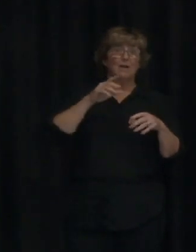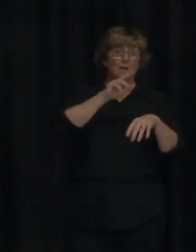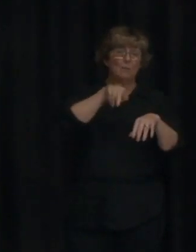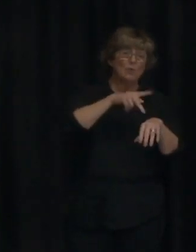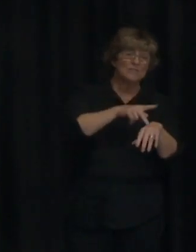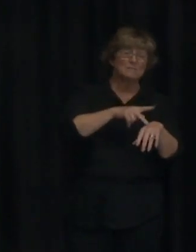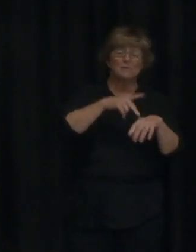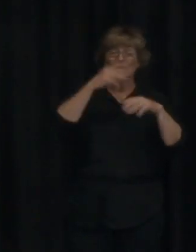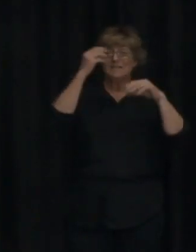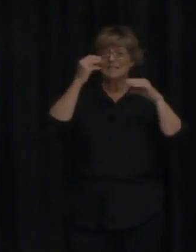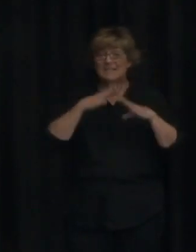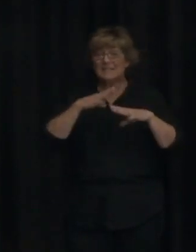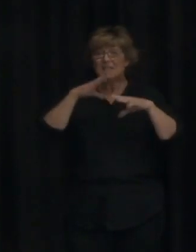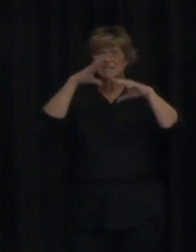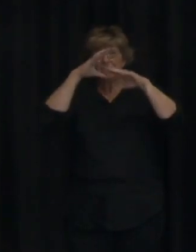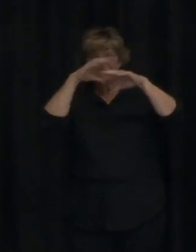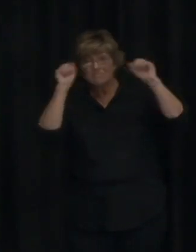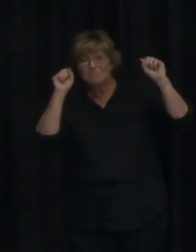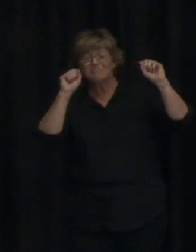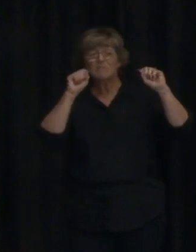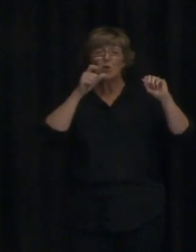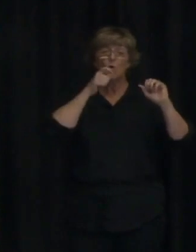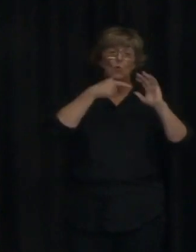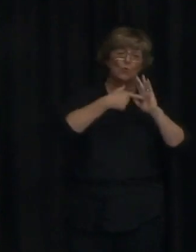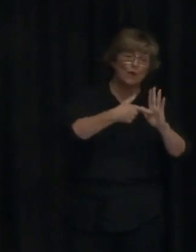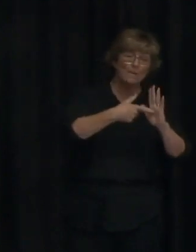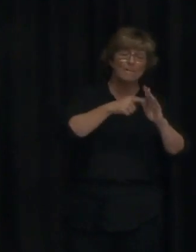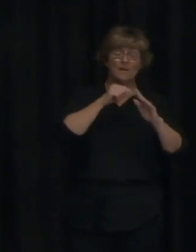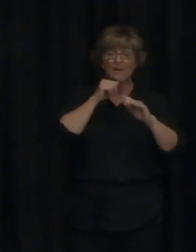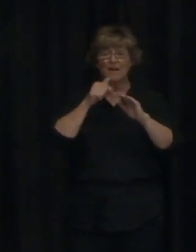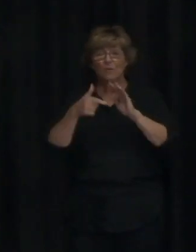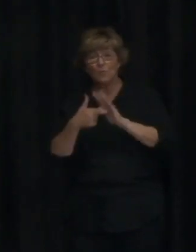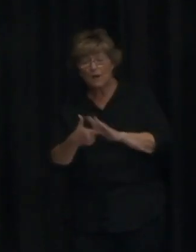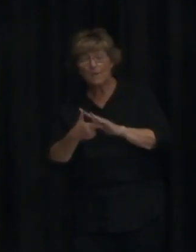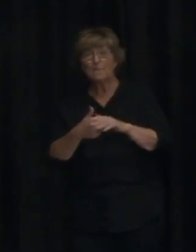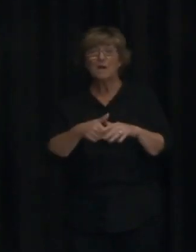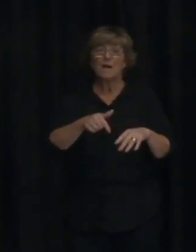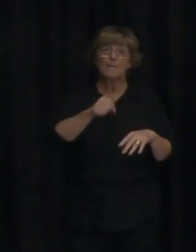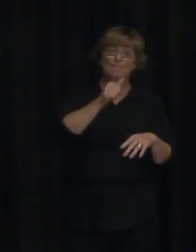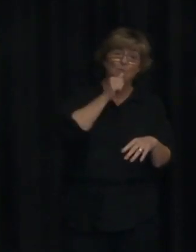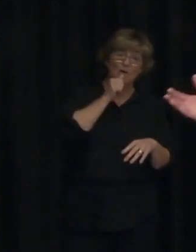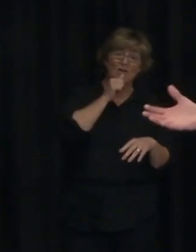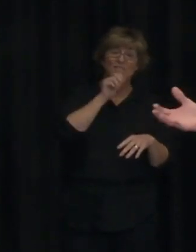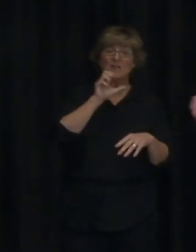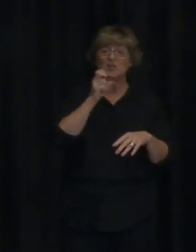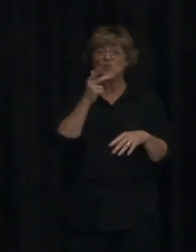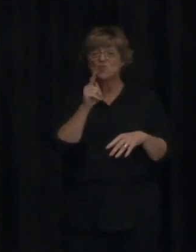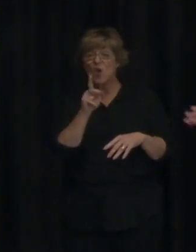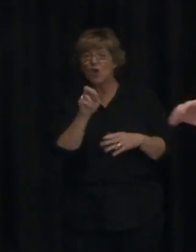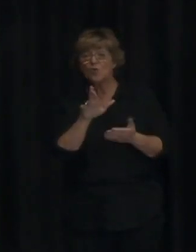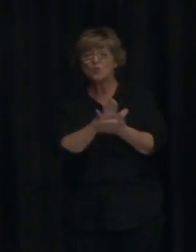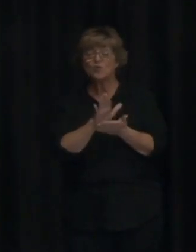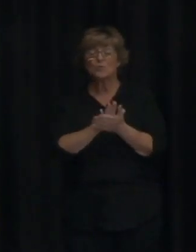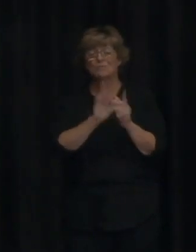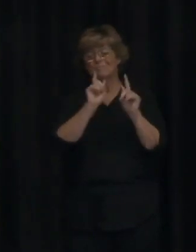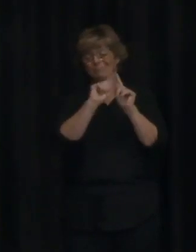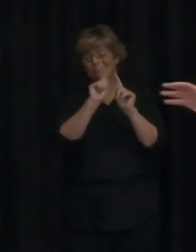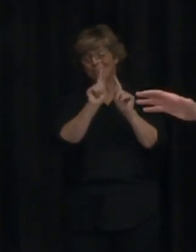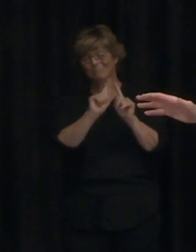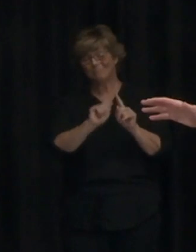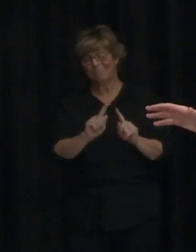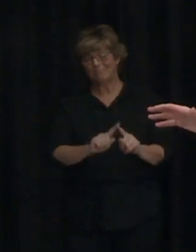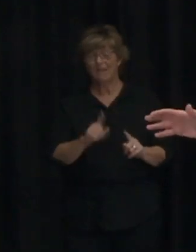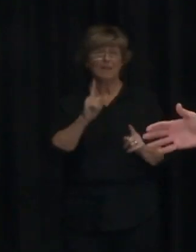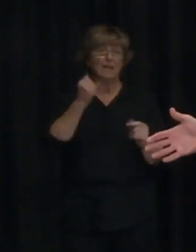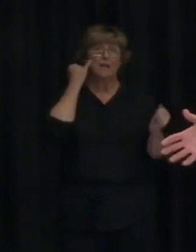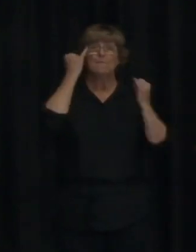teachers, people represented, not represented, private, charter, the whole spectrum was part of the agreement, and that's just on our side. I can't